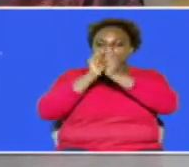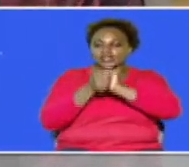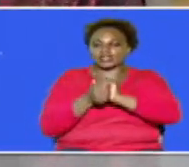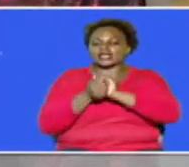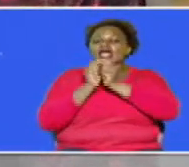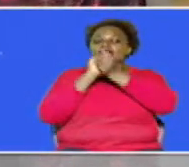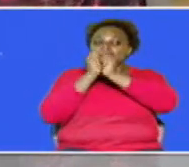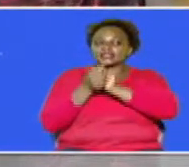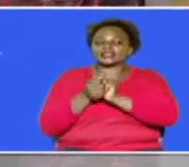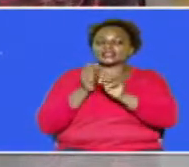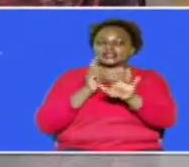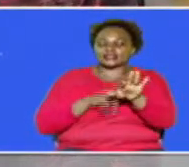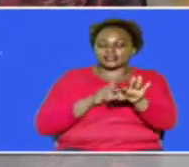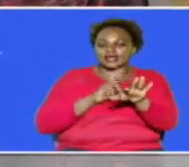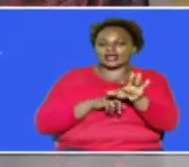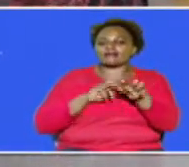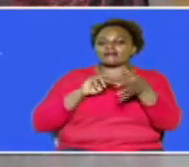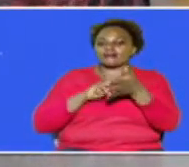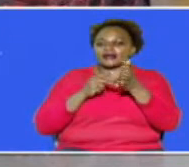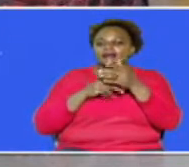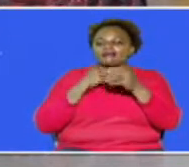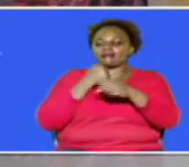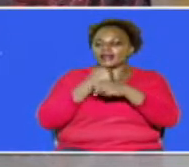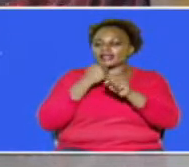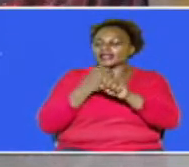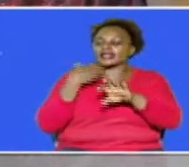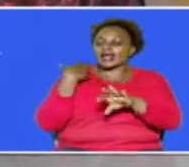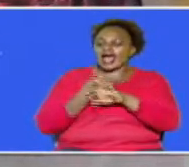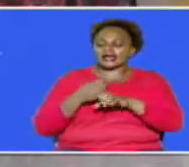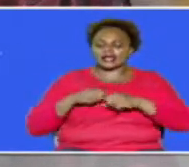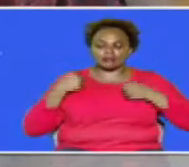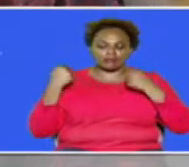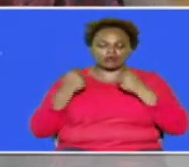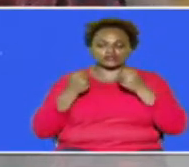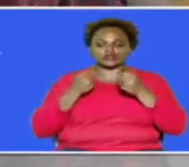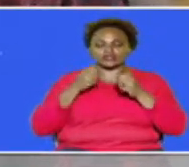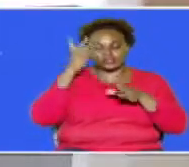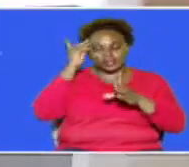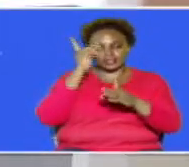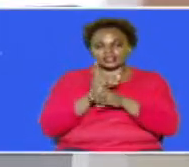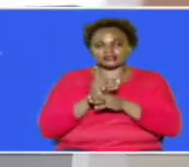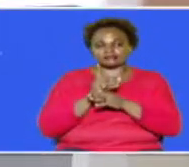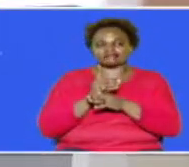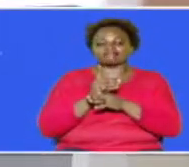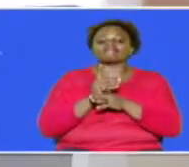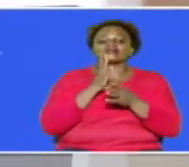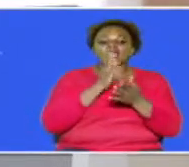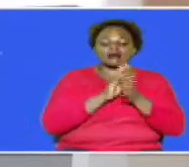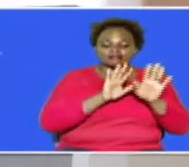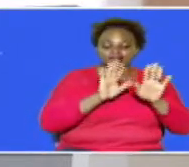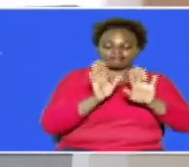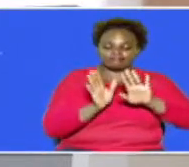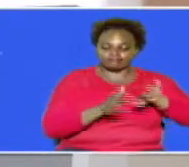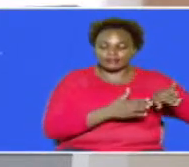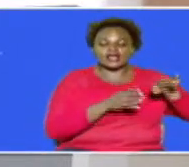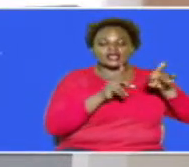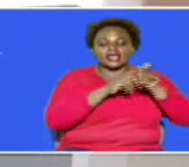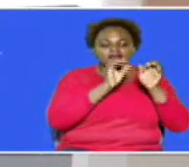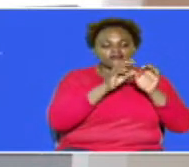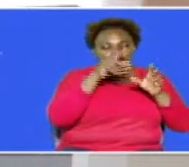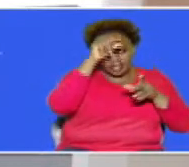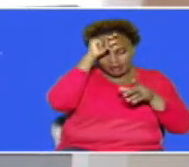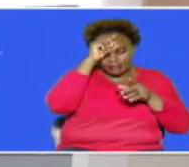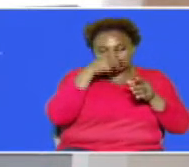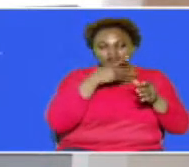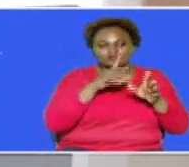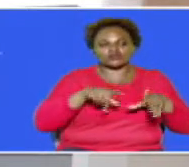And changing at times means making difficult and bold decisions. Governor, if I would say this is all about political expediency, you want